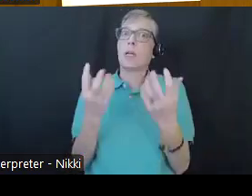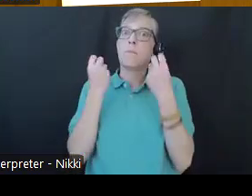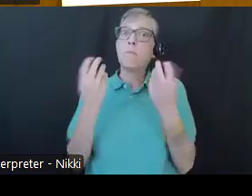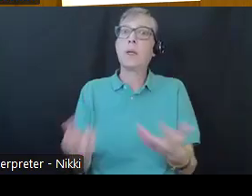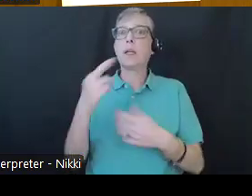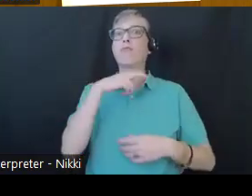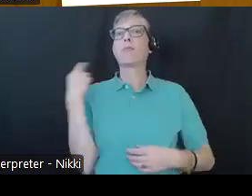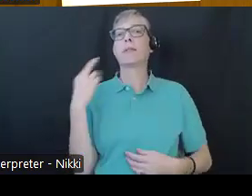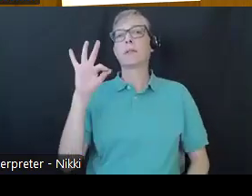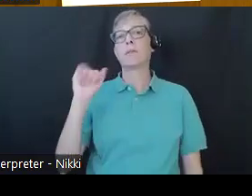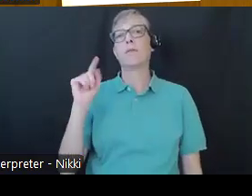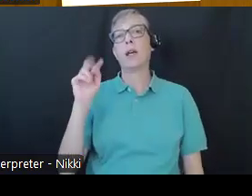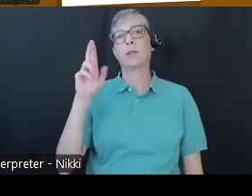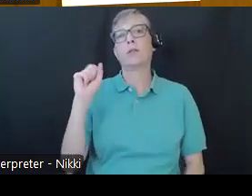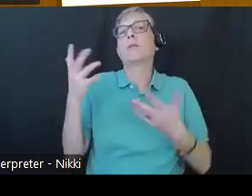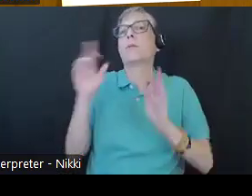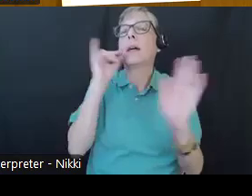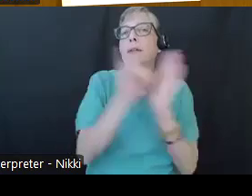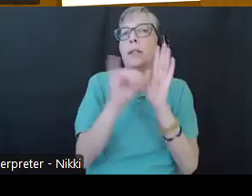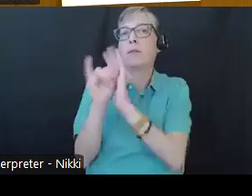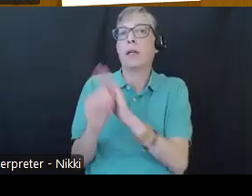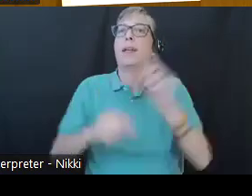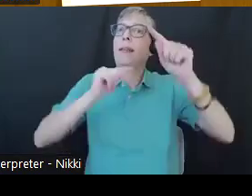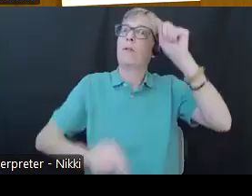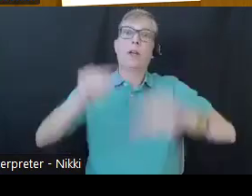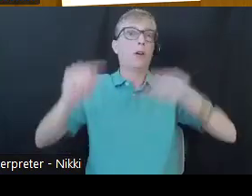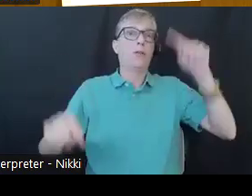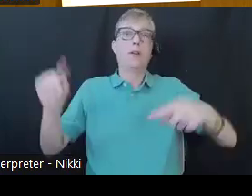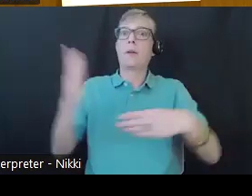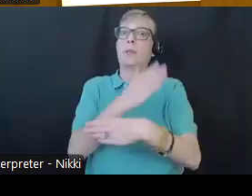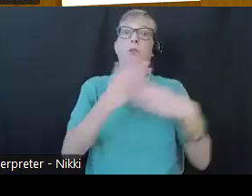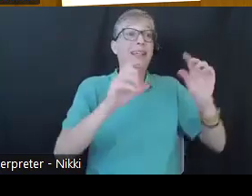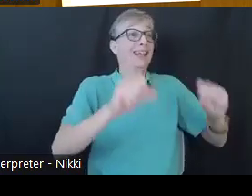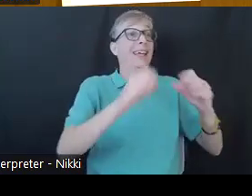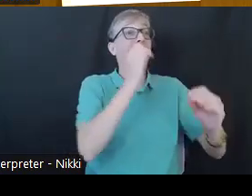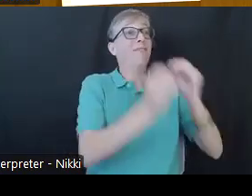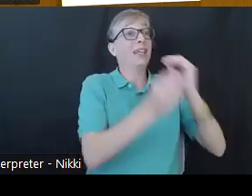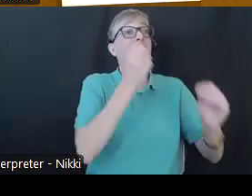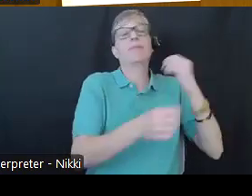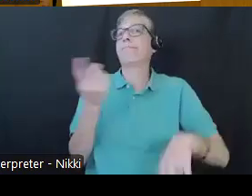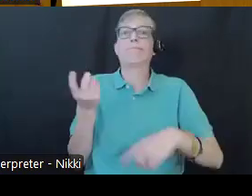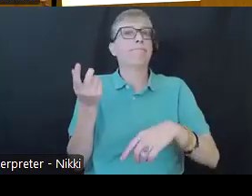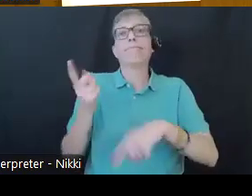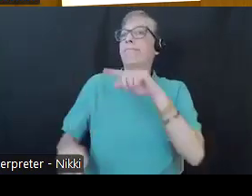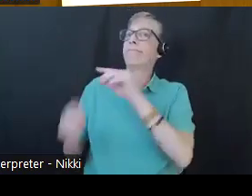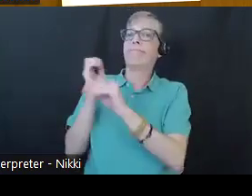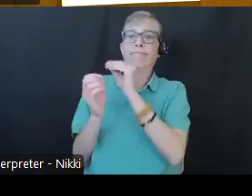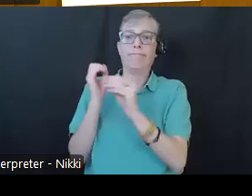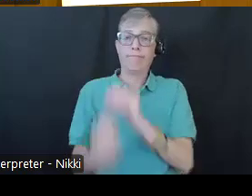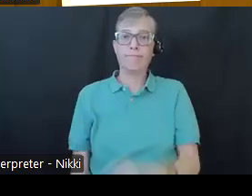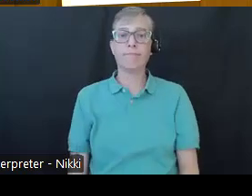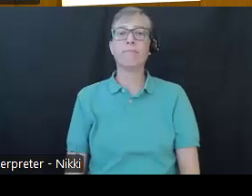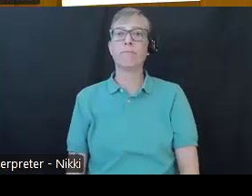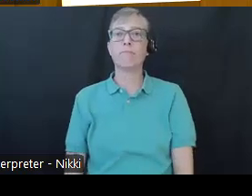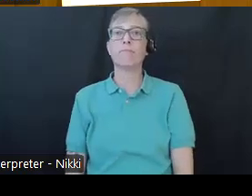and these really vary between modifiable risk factors and fixed risk factors. There has been a little bit better research